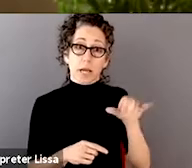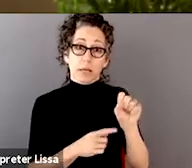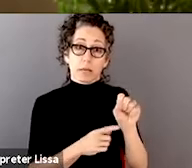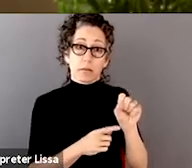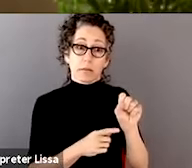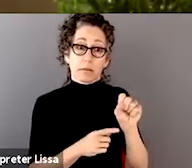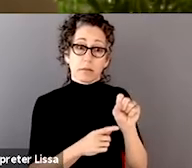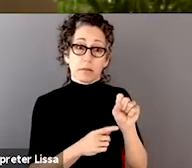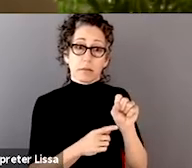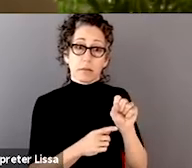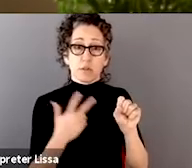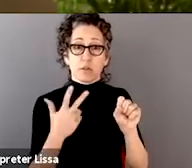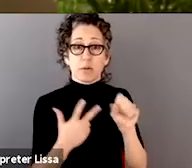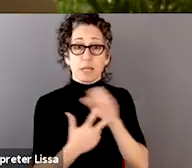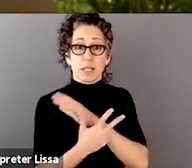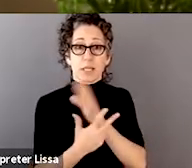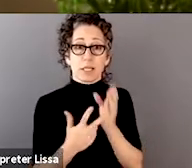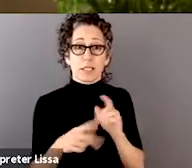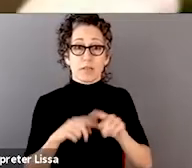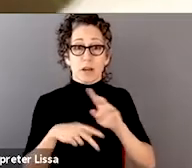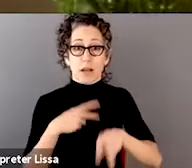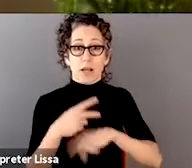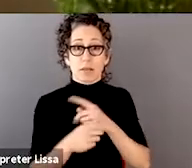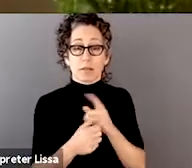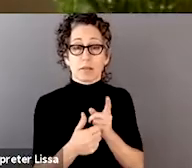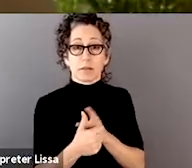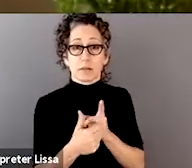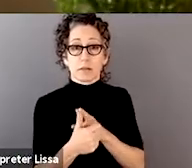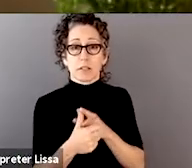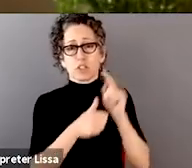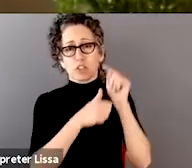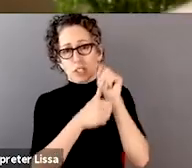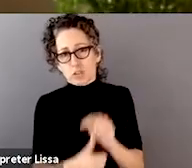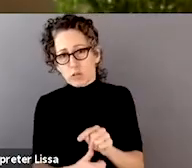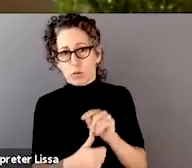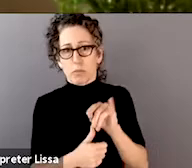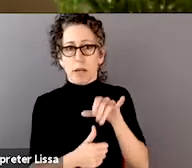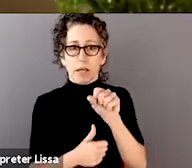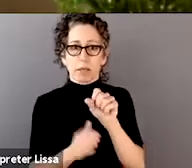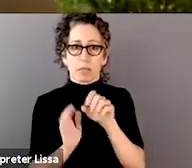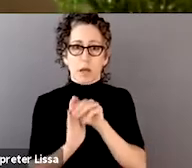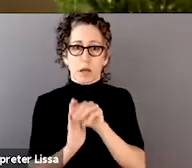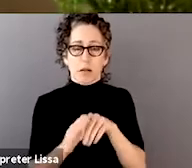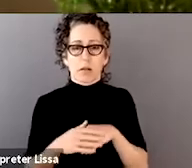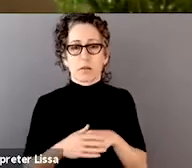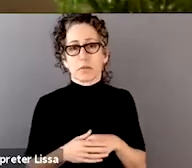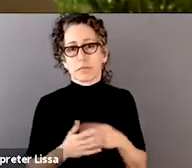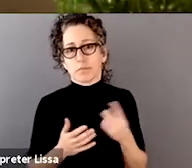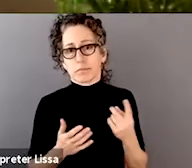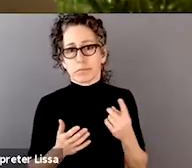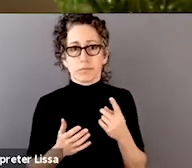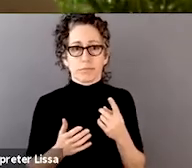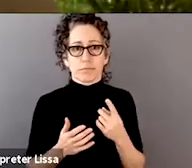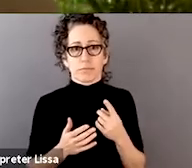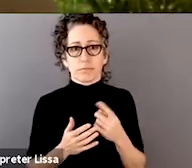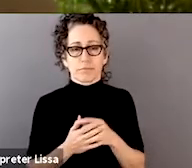there are three different kinds of biases. One is a very traditional bias, model bias, in the sense of like traditional ML and